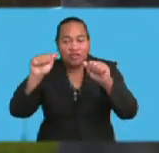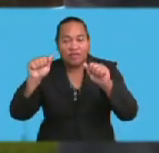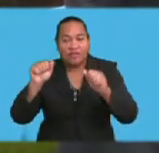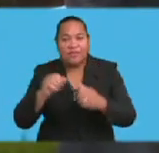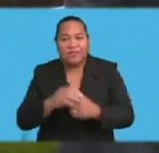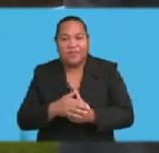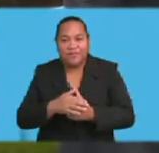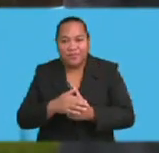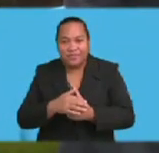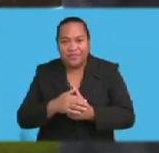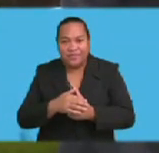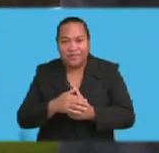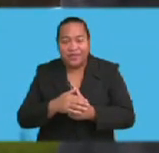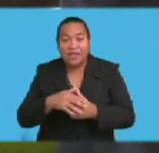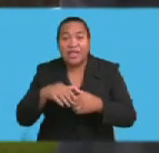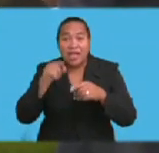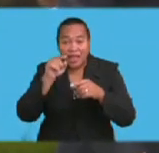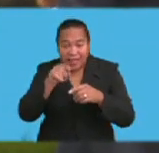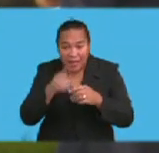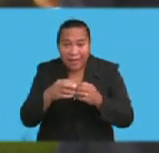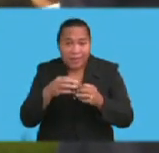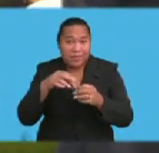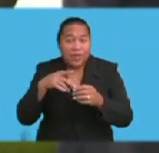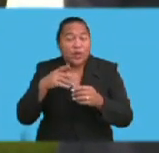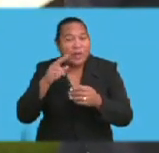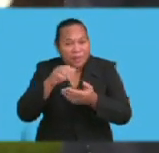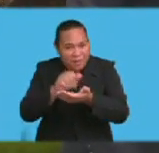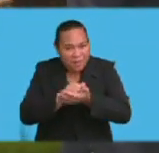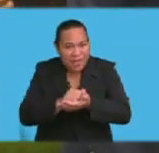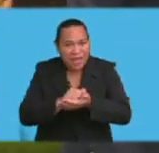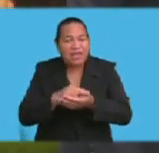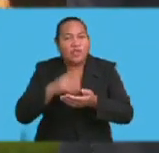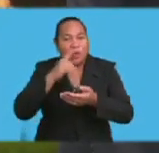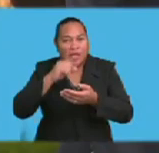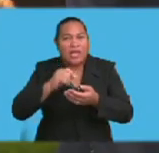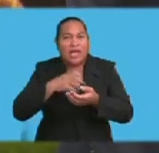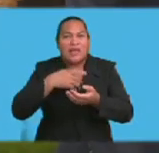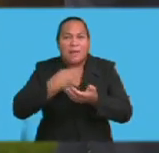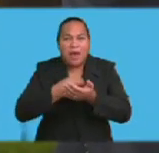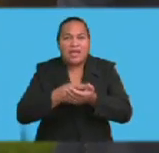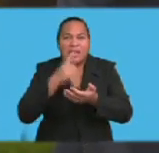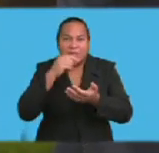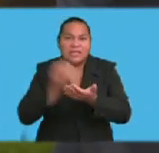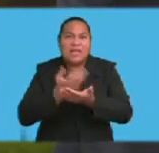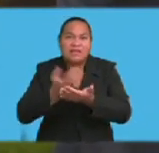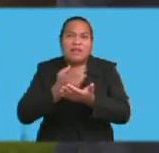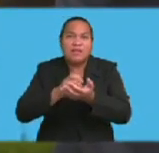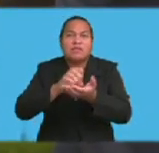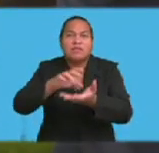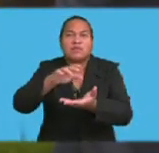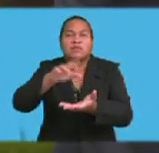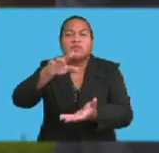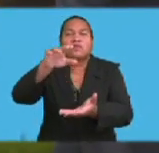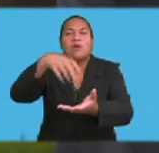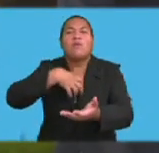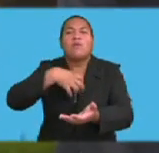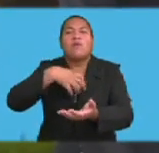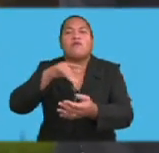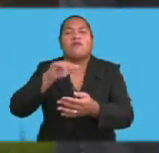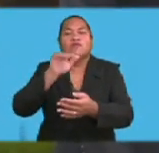Madam Speaker, these reforms have been made to protect the long-term sustainability of the fund and to ensure that FNPF remains relevant to